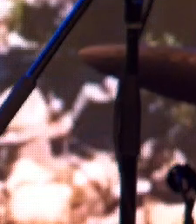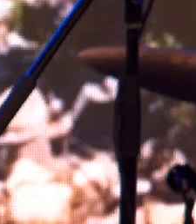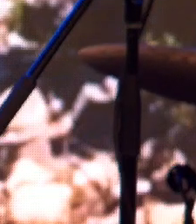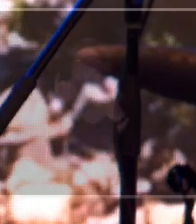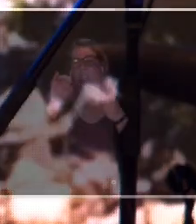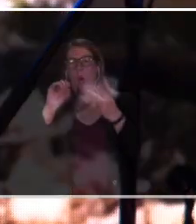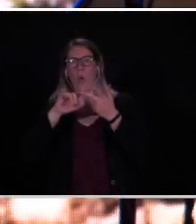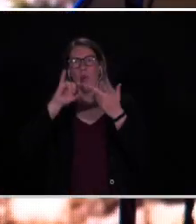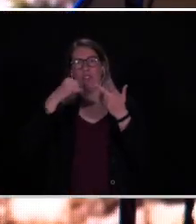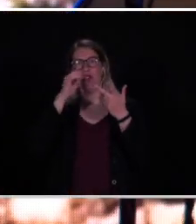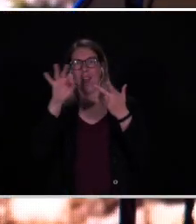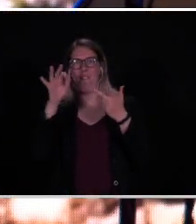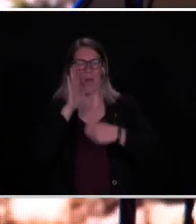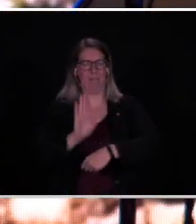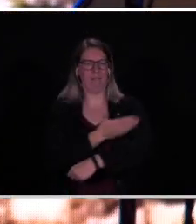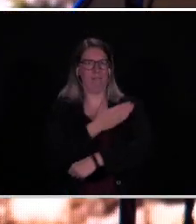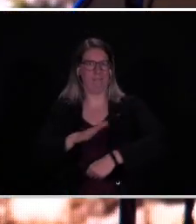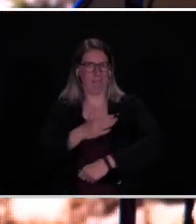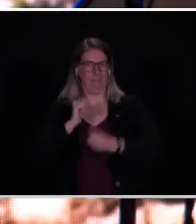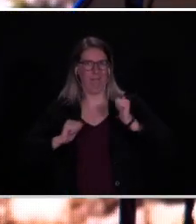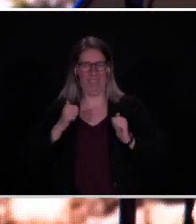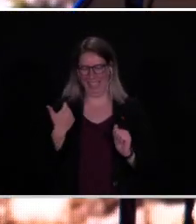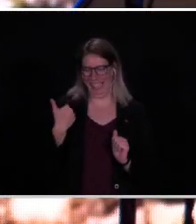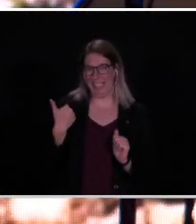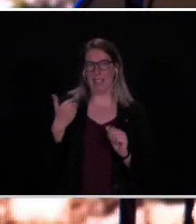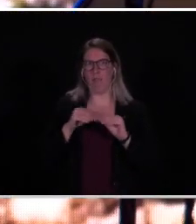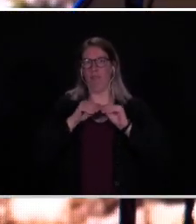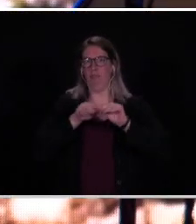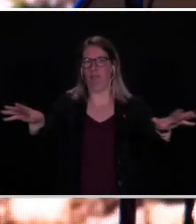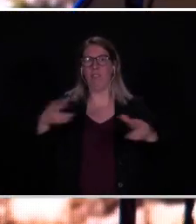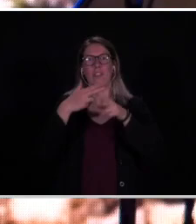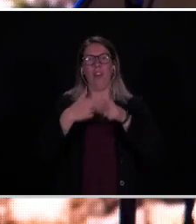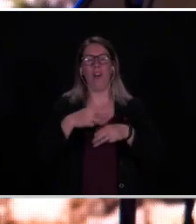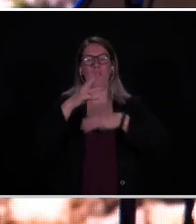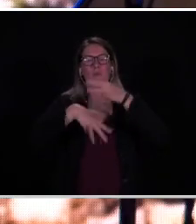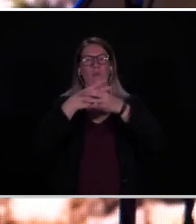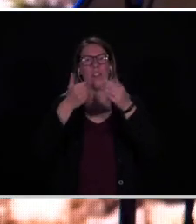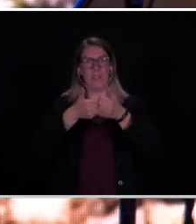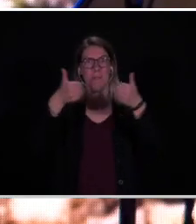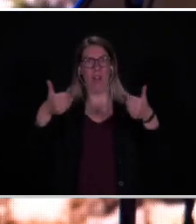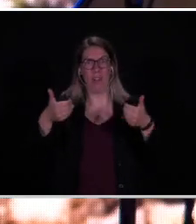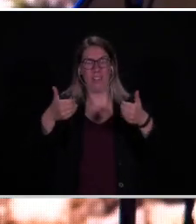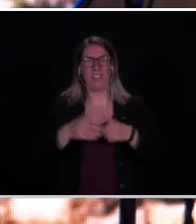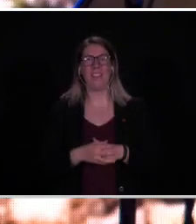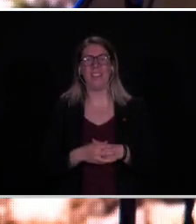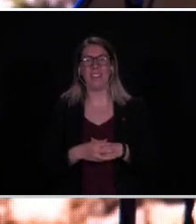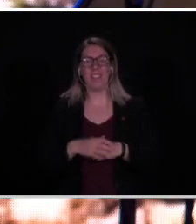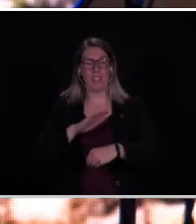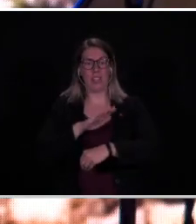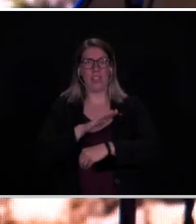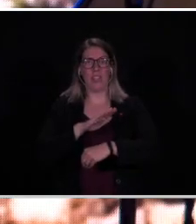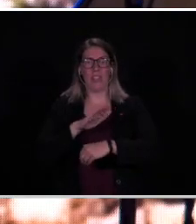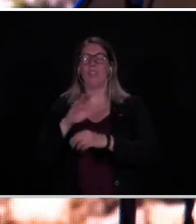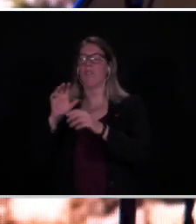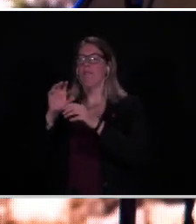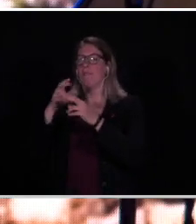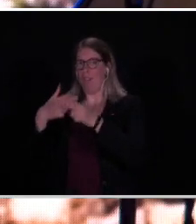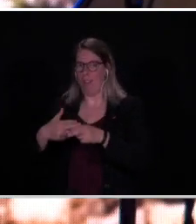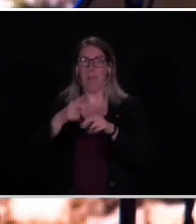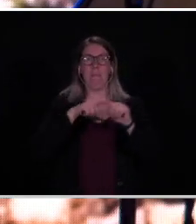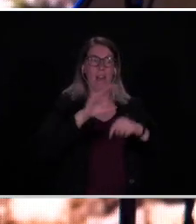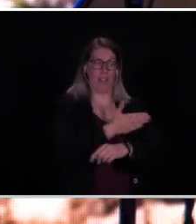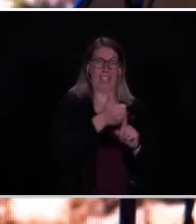Jeff. We're gonna play a song from my most recent album, which is called Worlds Apart. The song is called Nouveau, and it's all